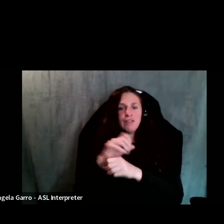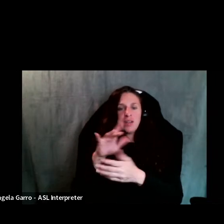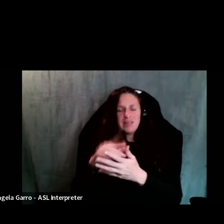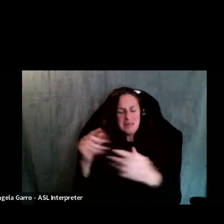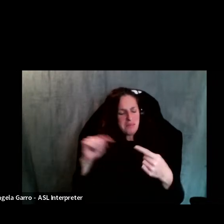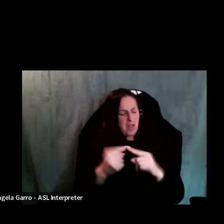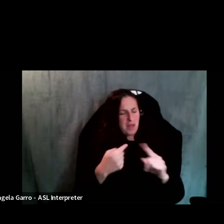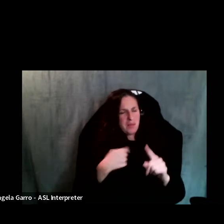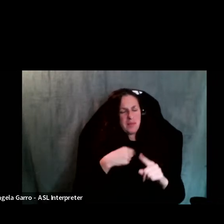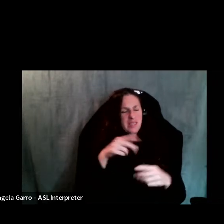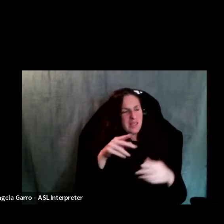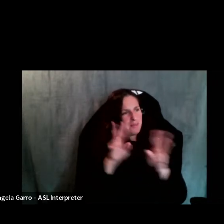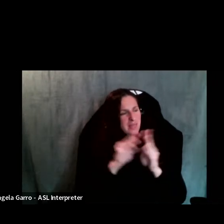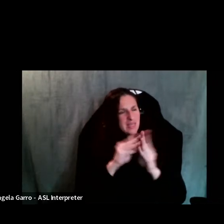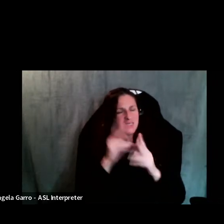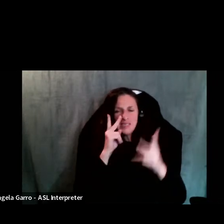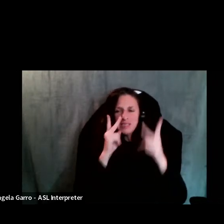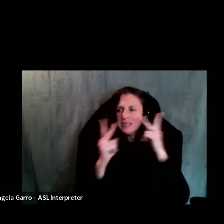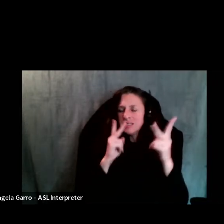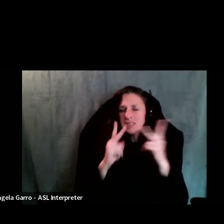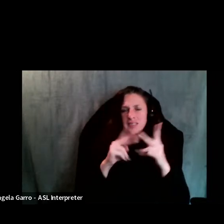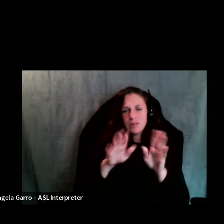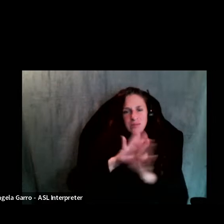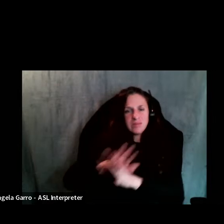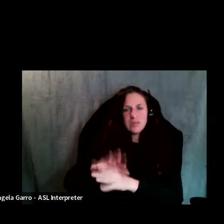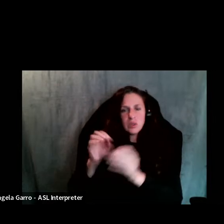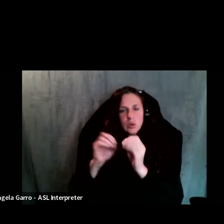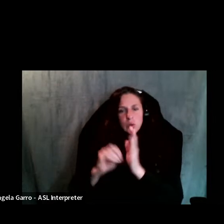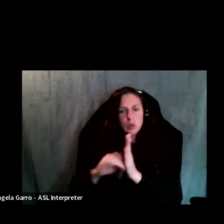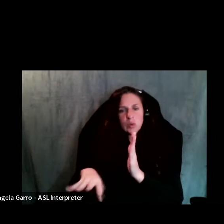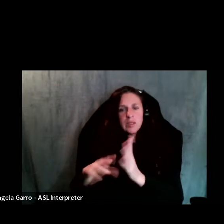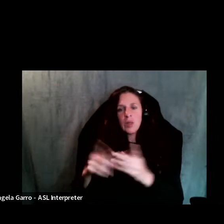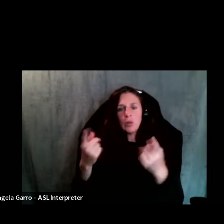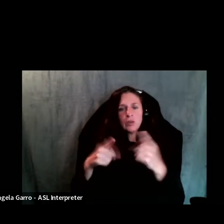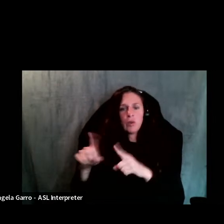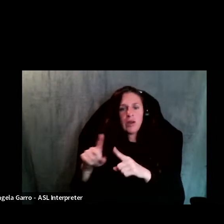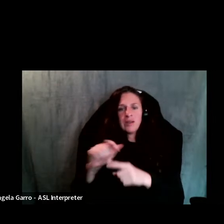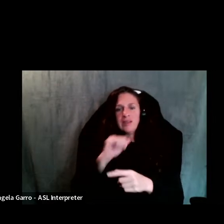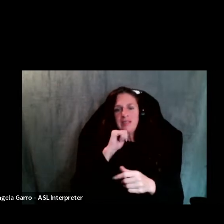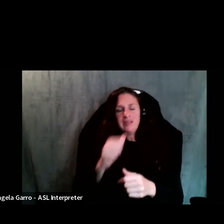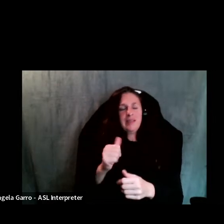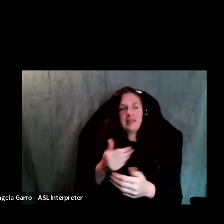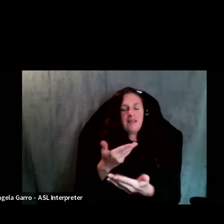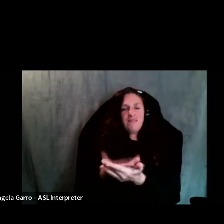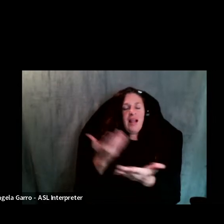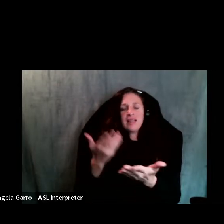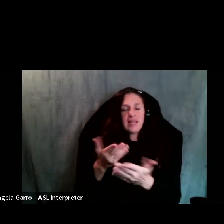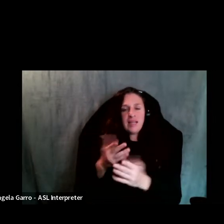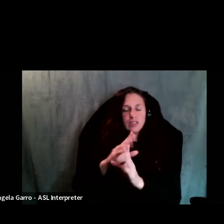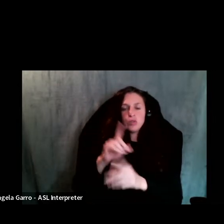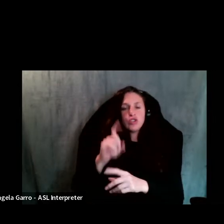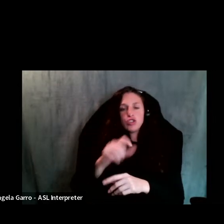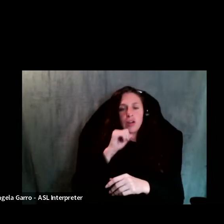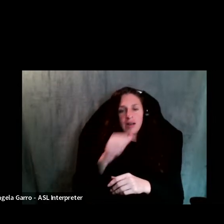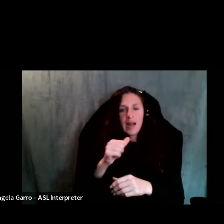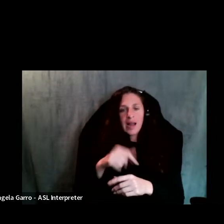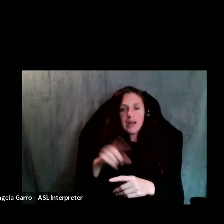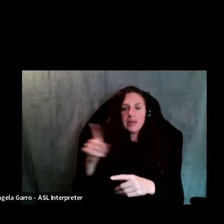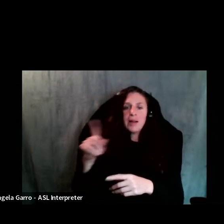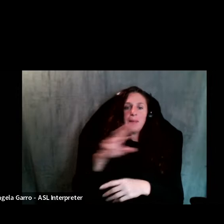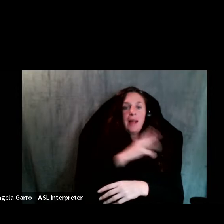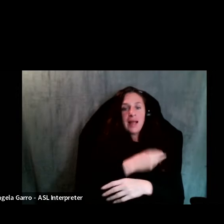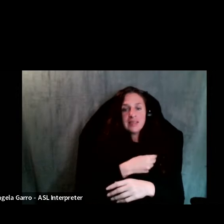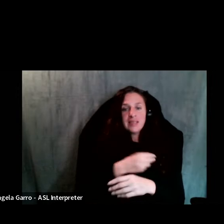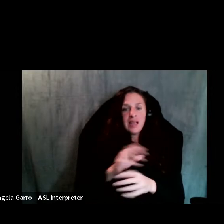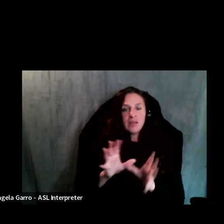see Palestinian students' experiences and what is going on in Gaza completely invalidated. We shouldn't have to sit through Palestine being constantly bombarded